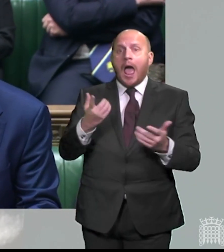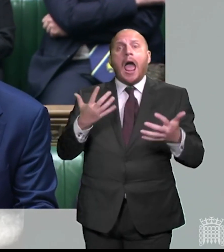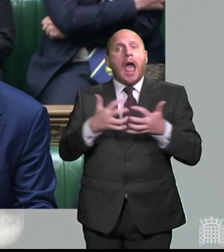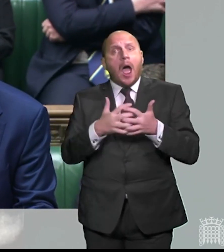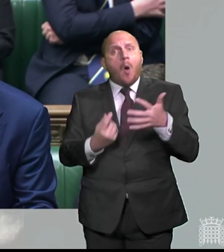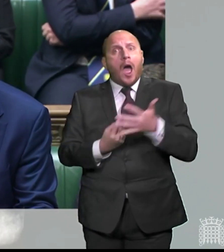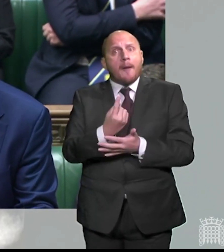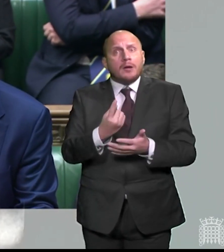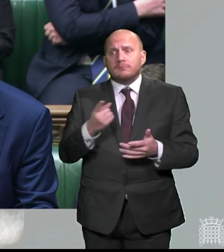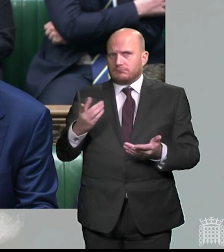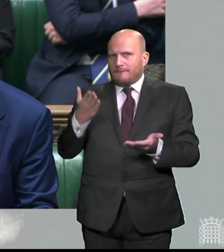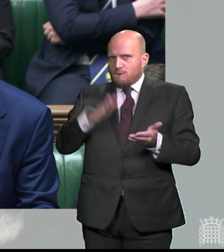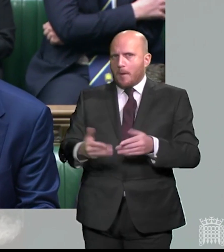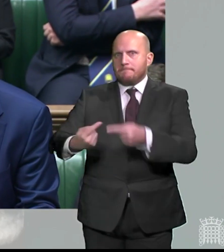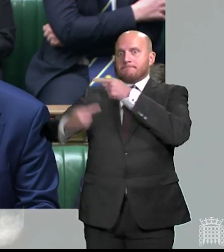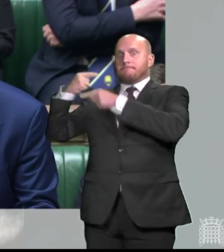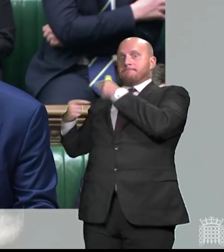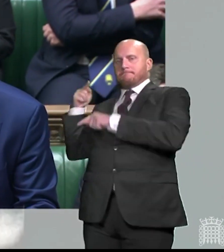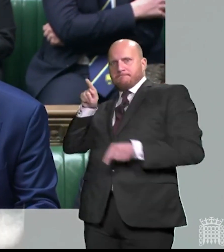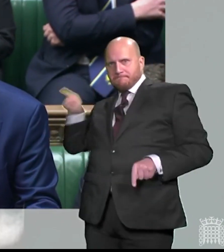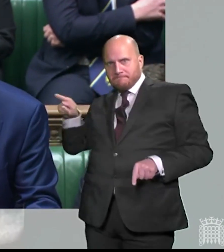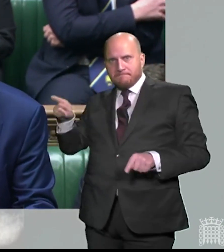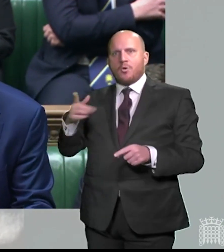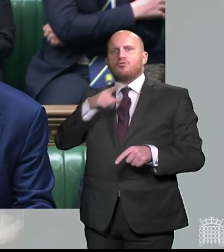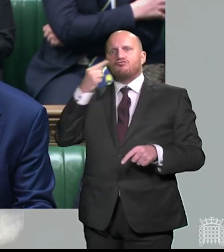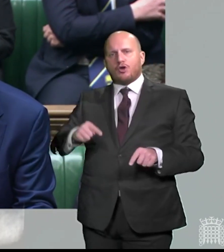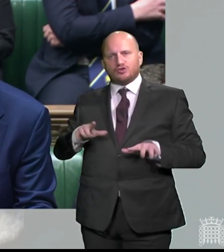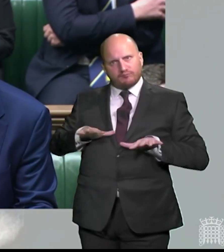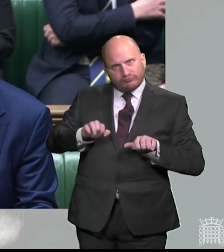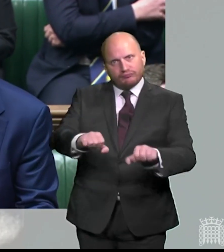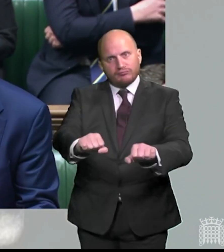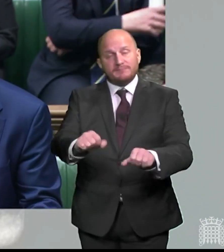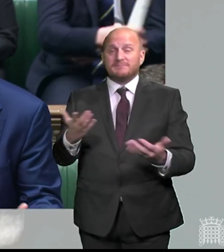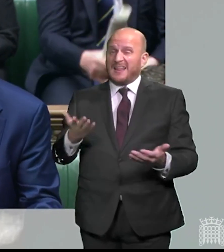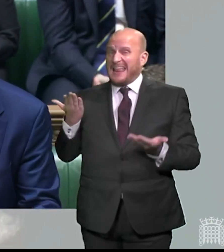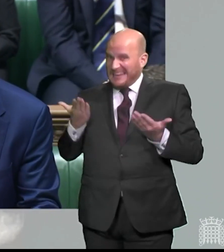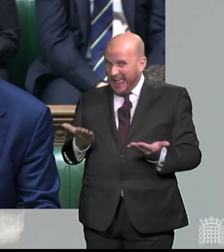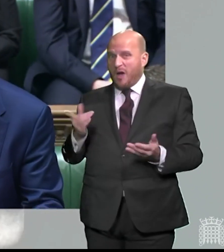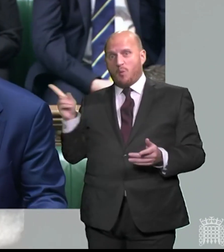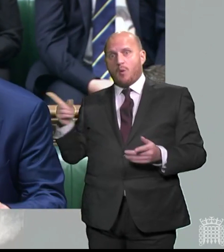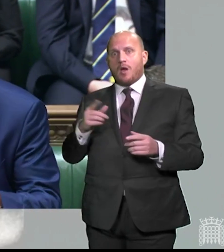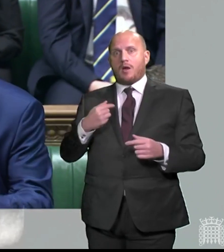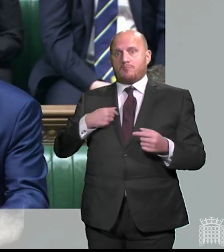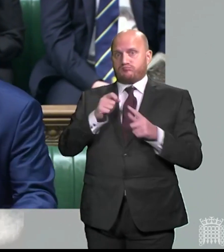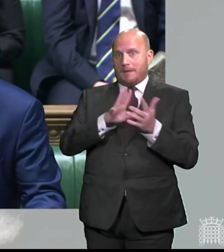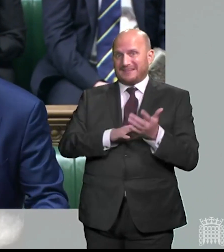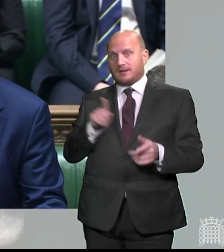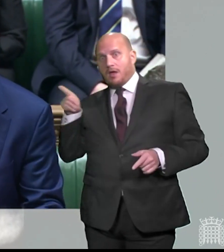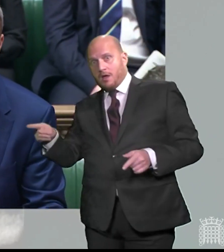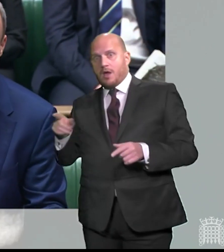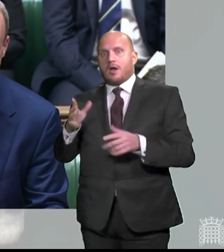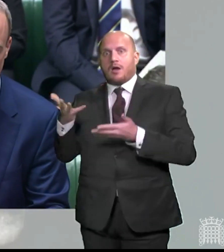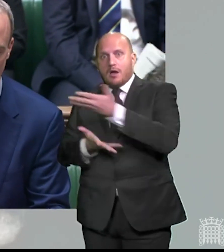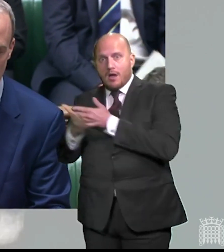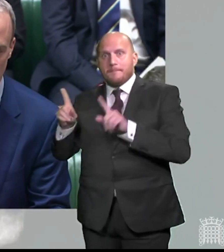aggression perpetrated by the Russian government, and that's why the Prime Minister is out at the G20 rallying support, making sure we wean ourselves